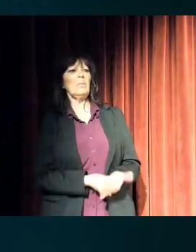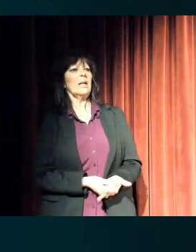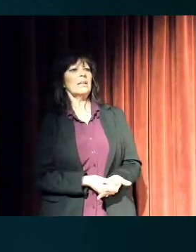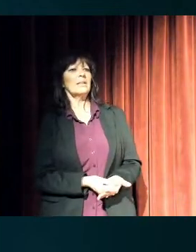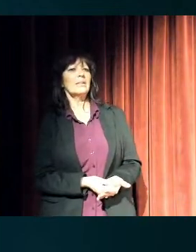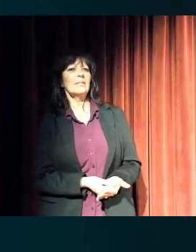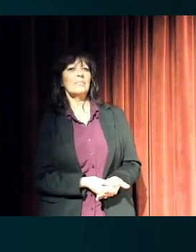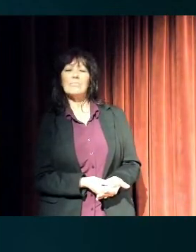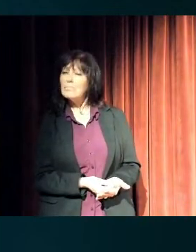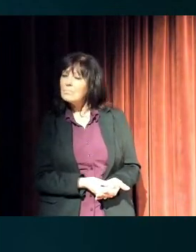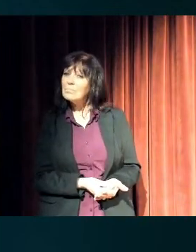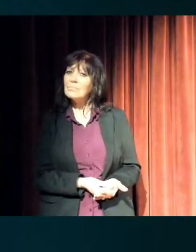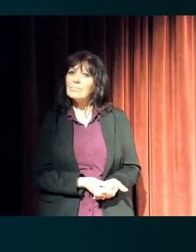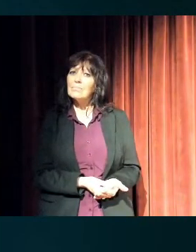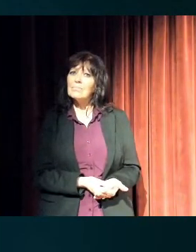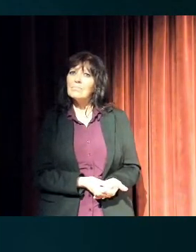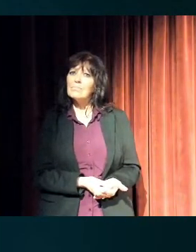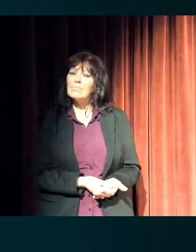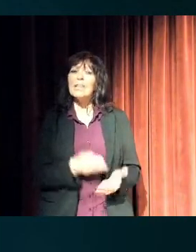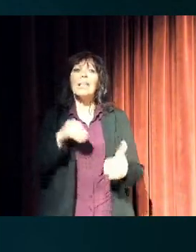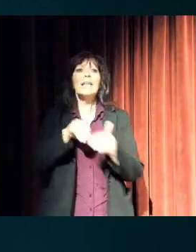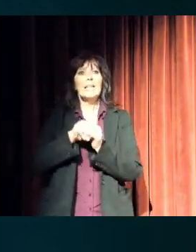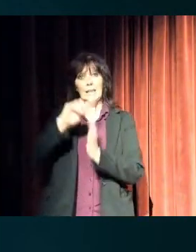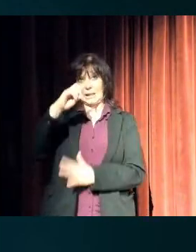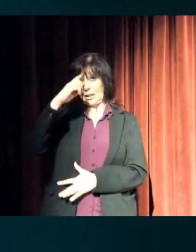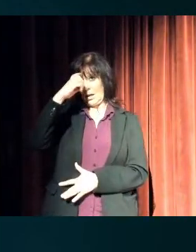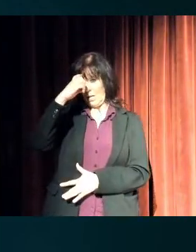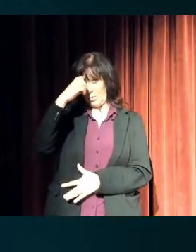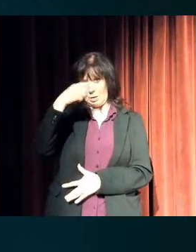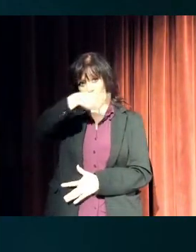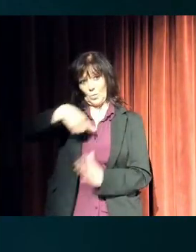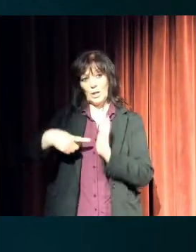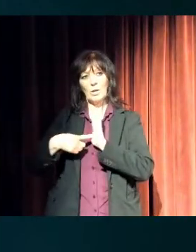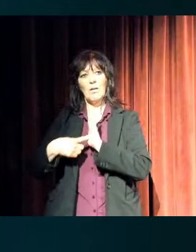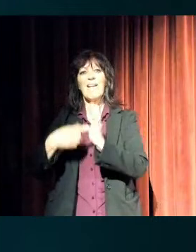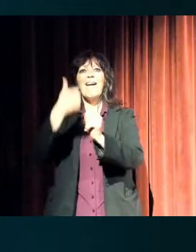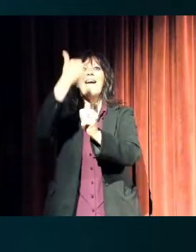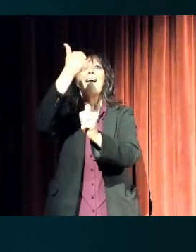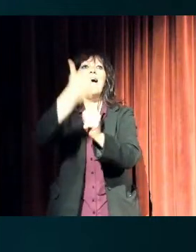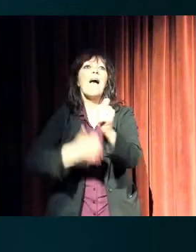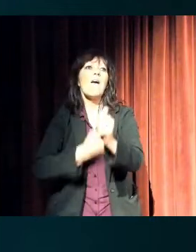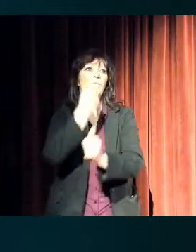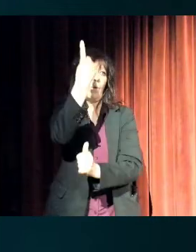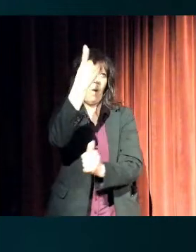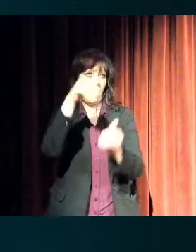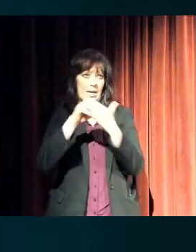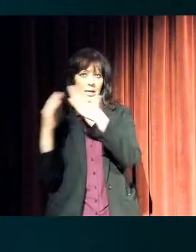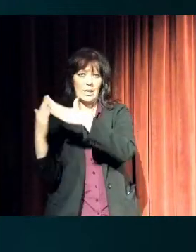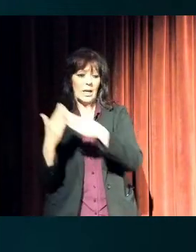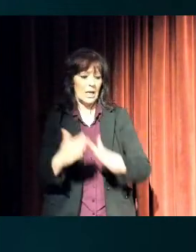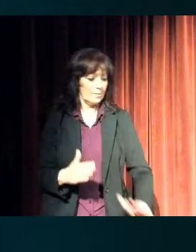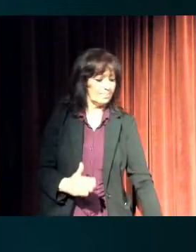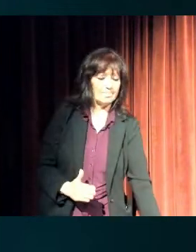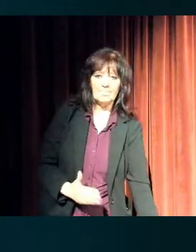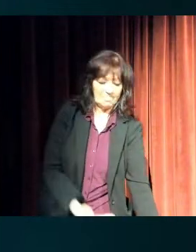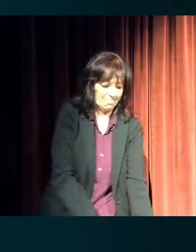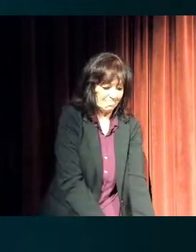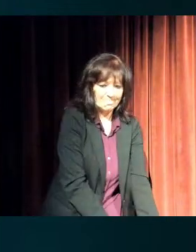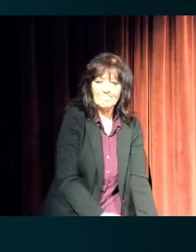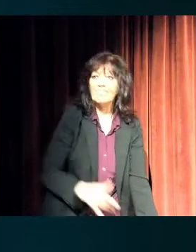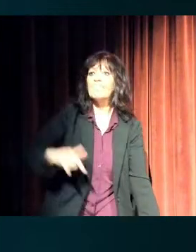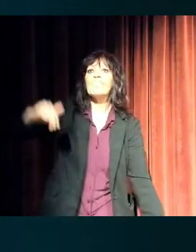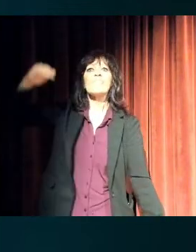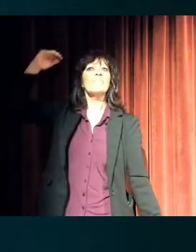dollars. In government, we represent everyone in our community, from the youngest child to